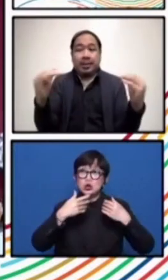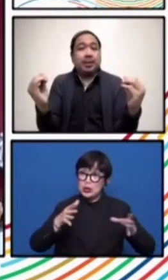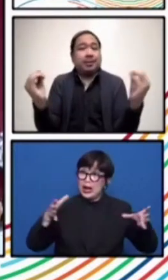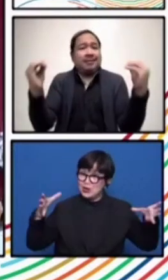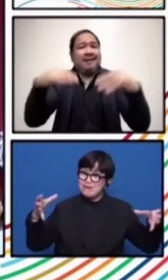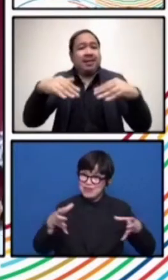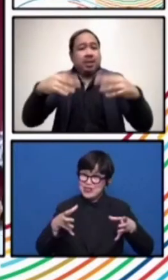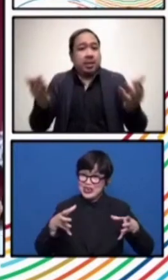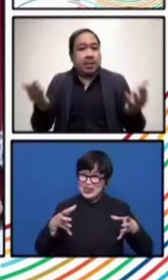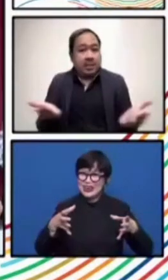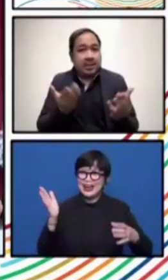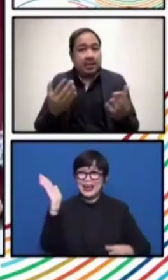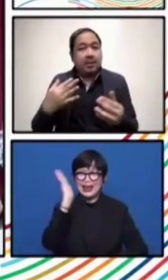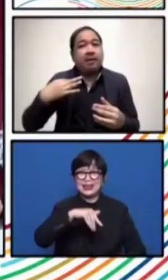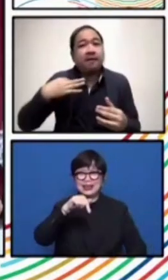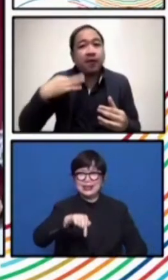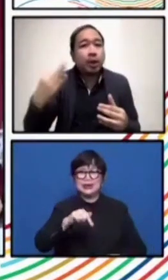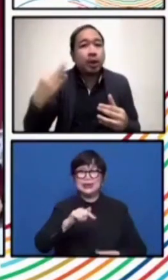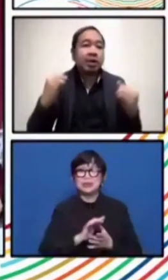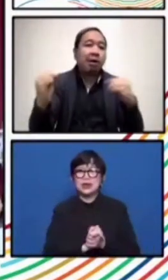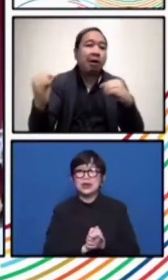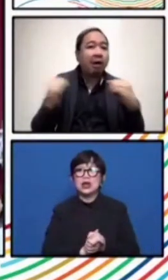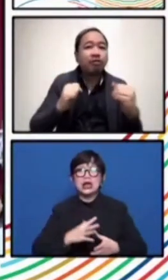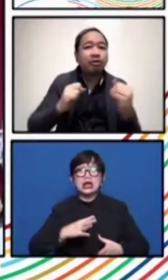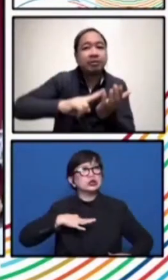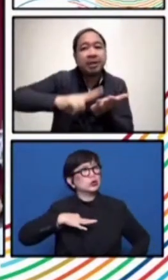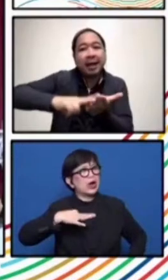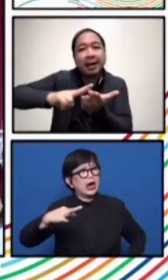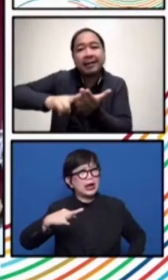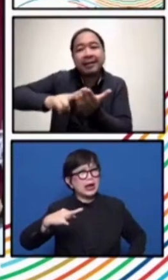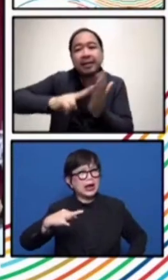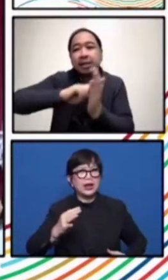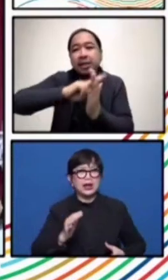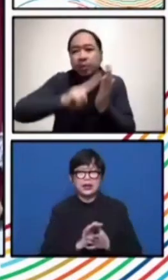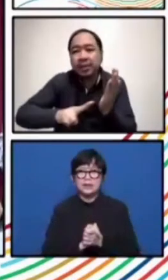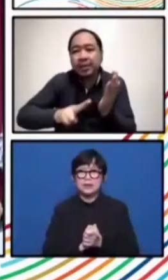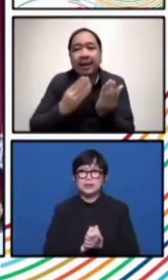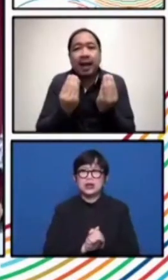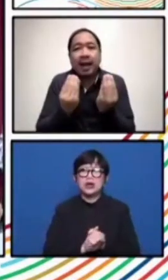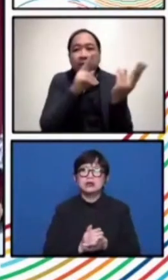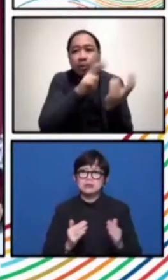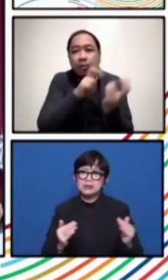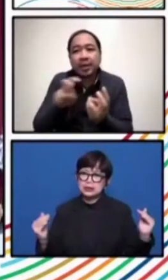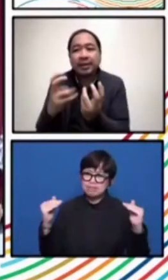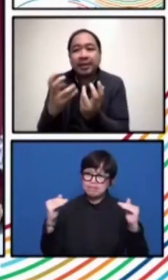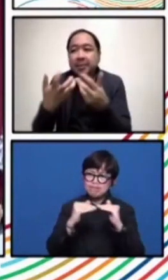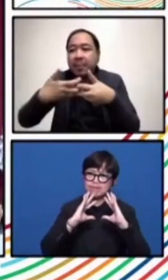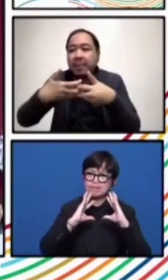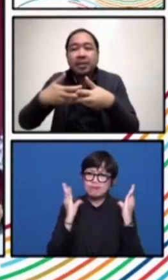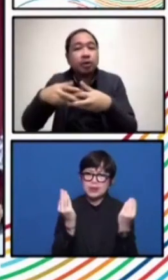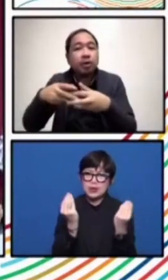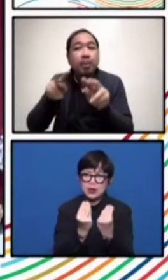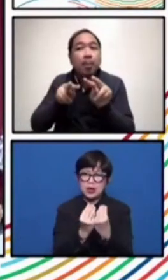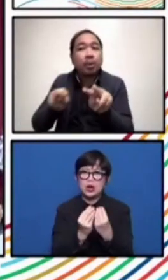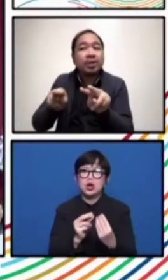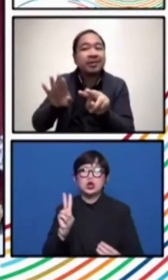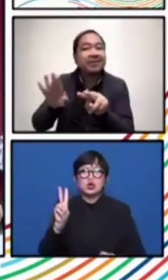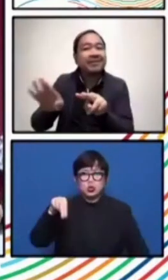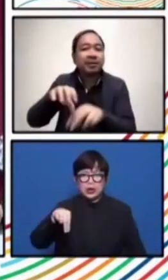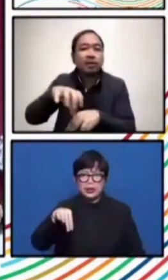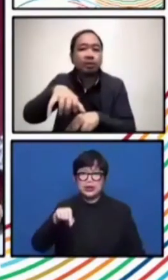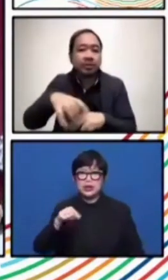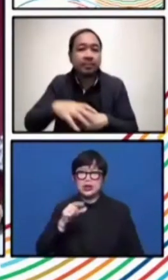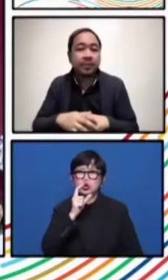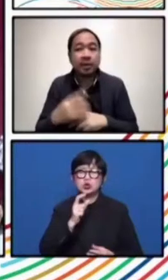voluntarily entered the convention in implementations monitoring framework on their own if State